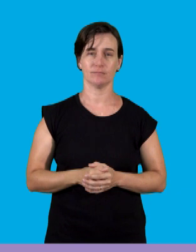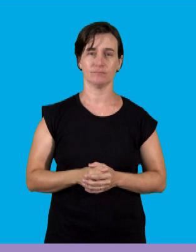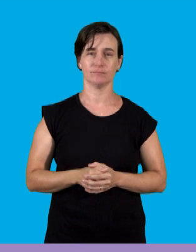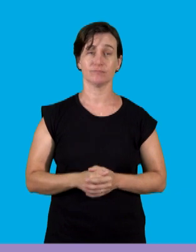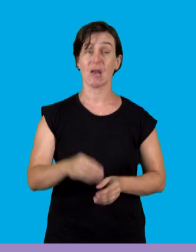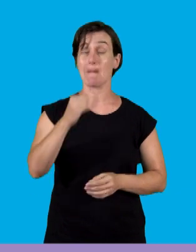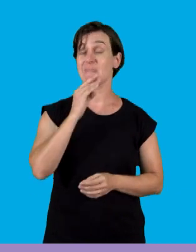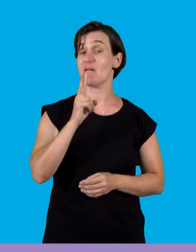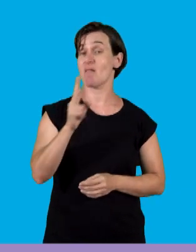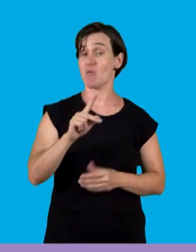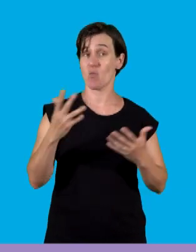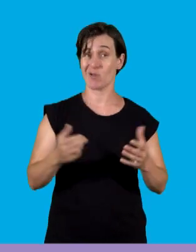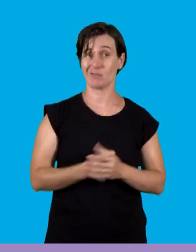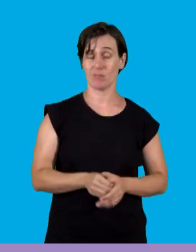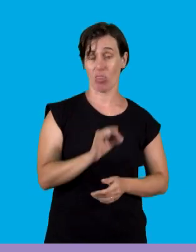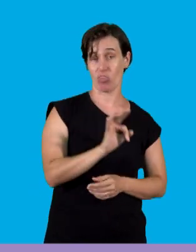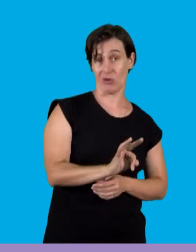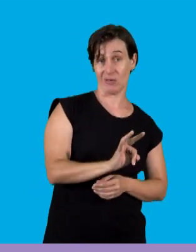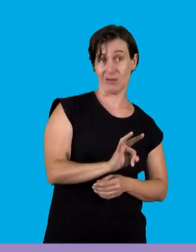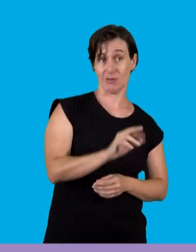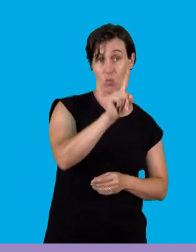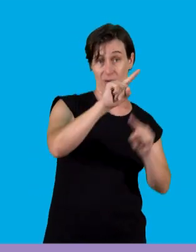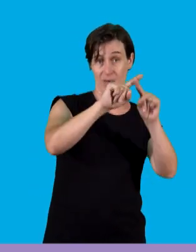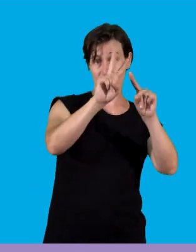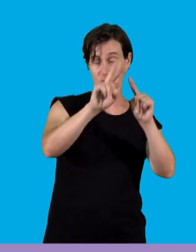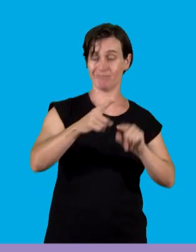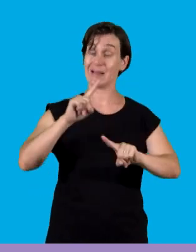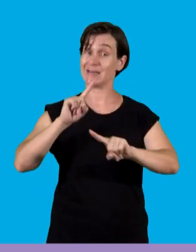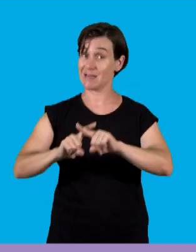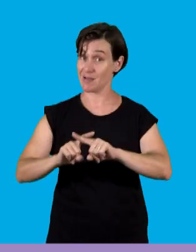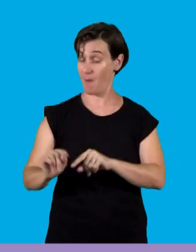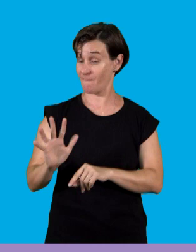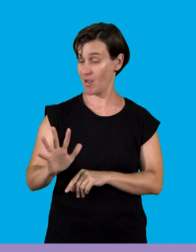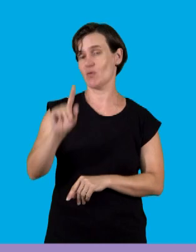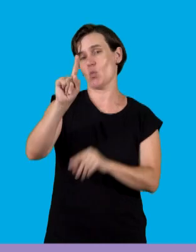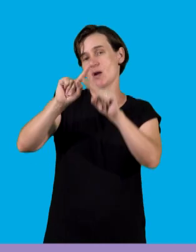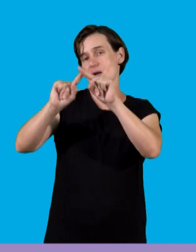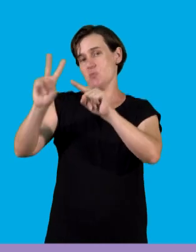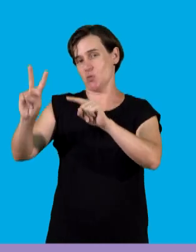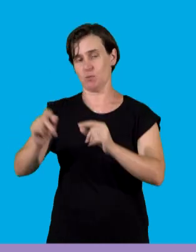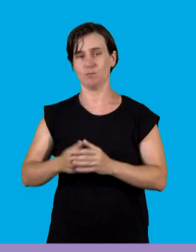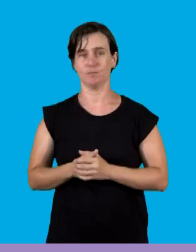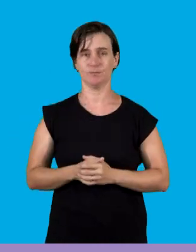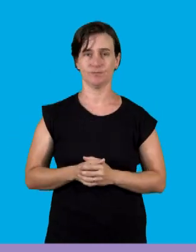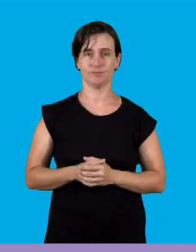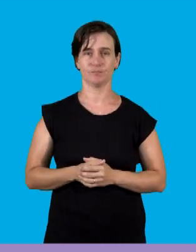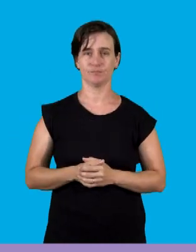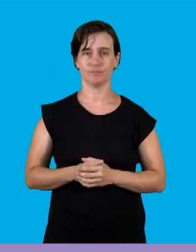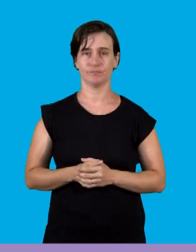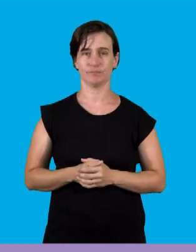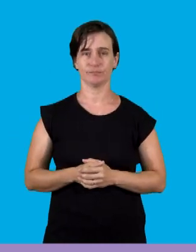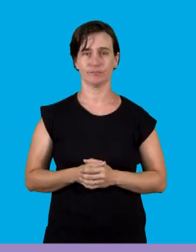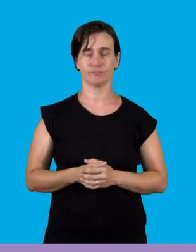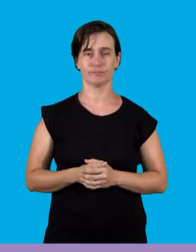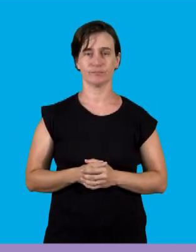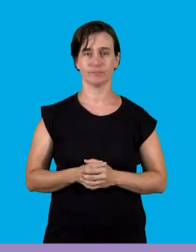product. So that means that we are going to have that 3, 1 times 2, and we're going to multiply that with that 5, 1 times